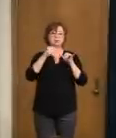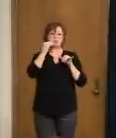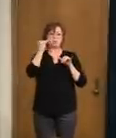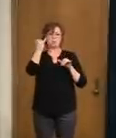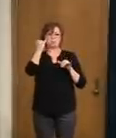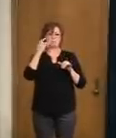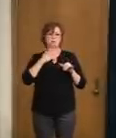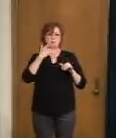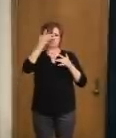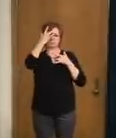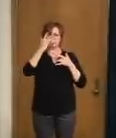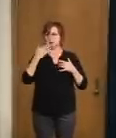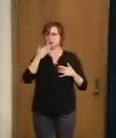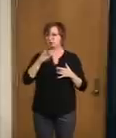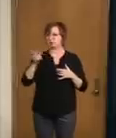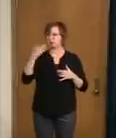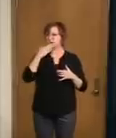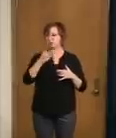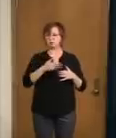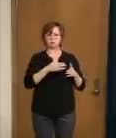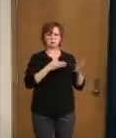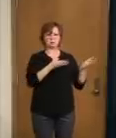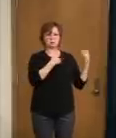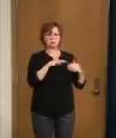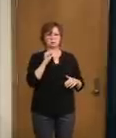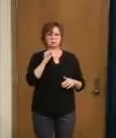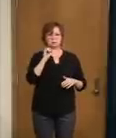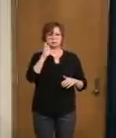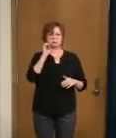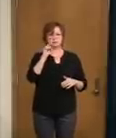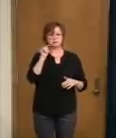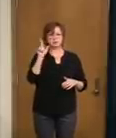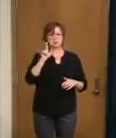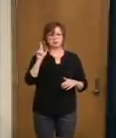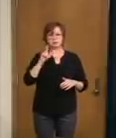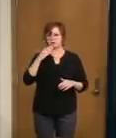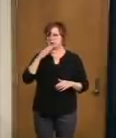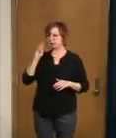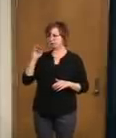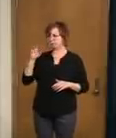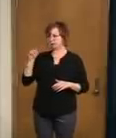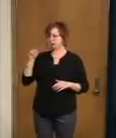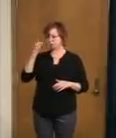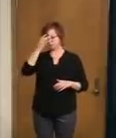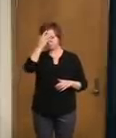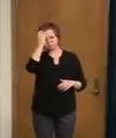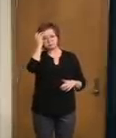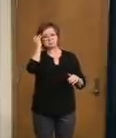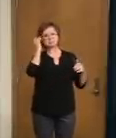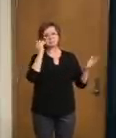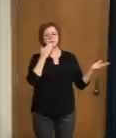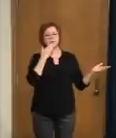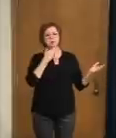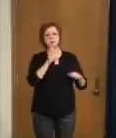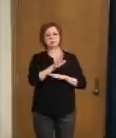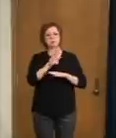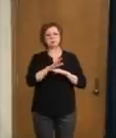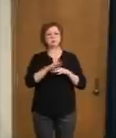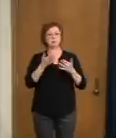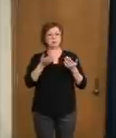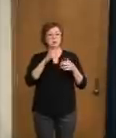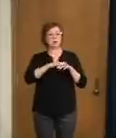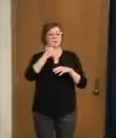you. Thank you, Dr. Shahab. Scott Livingstone. Thanks, Matt. Good afternoon, everyone. Joining us, just as a reminder,